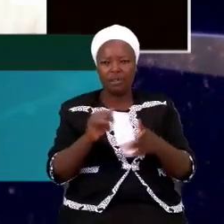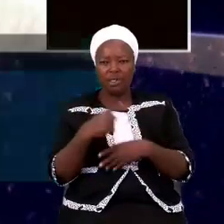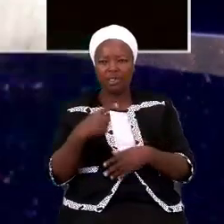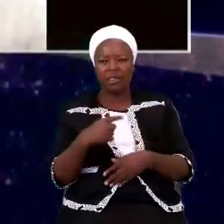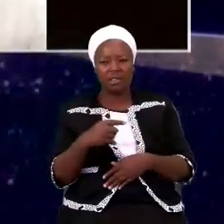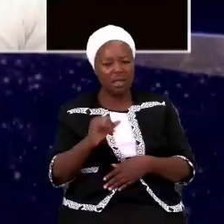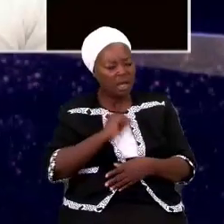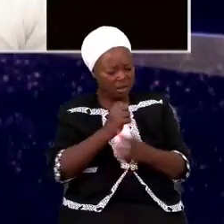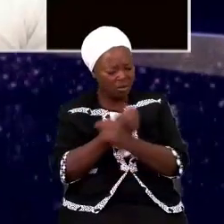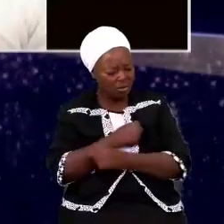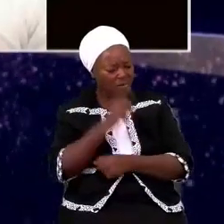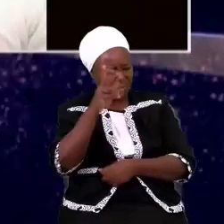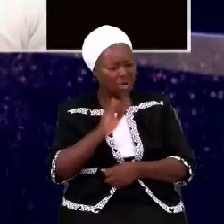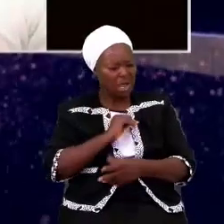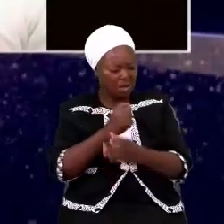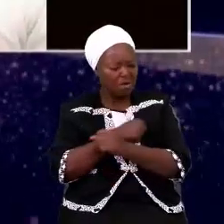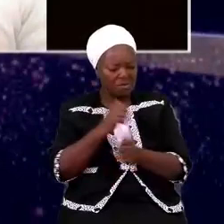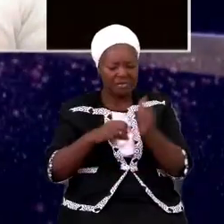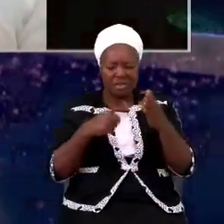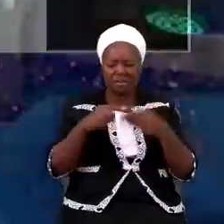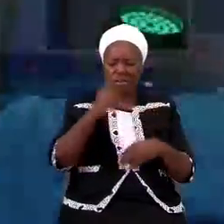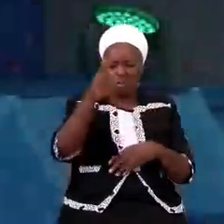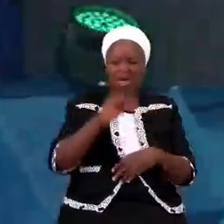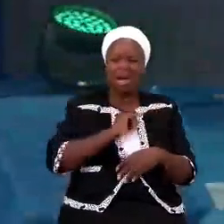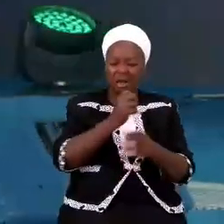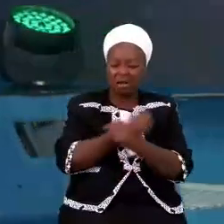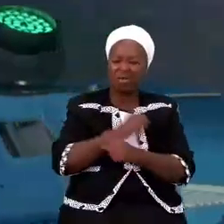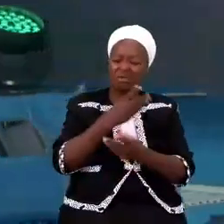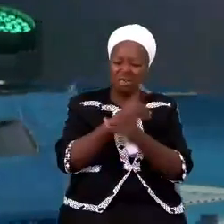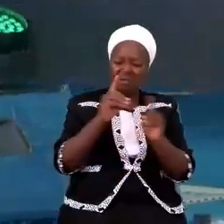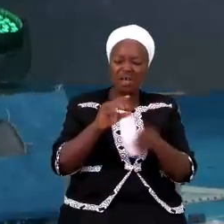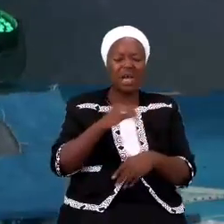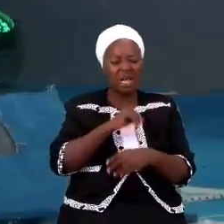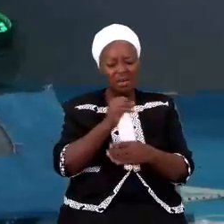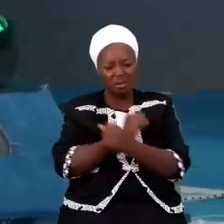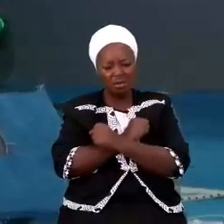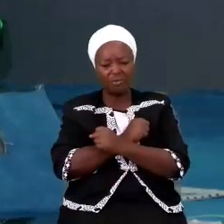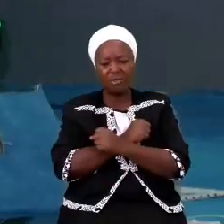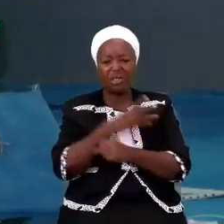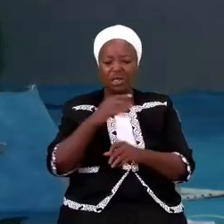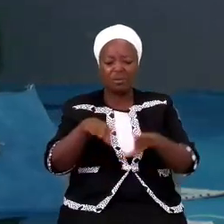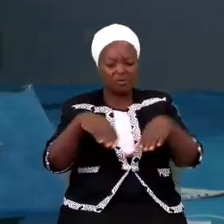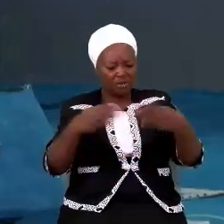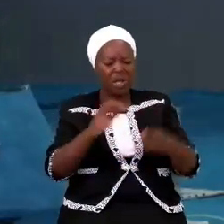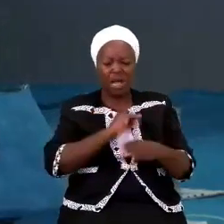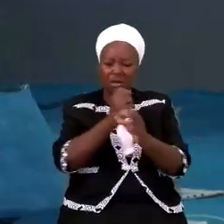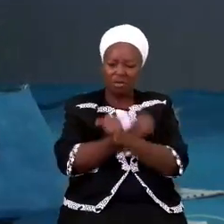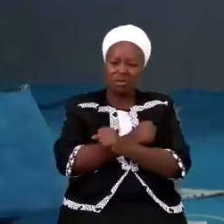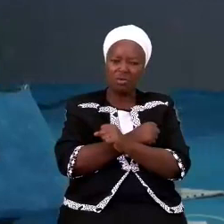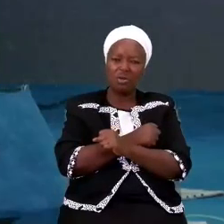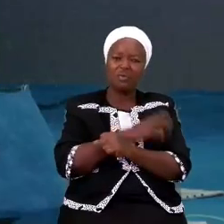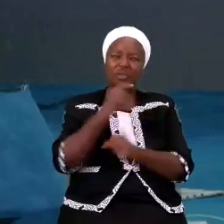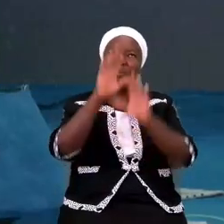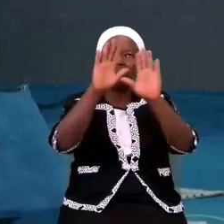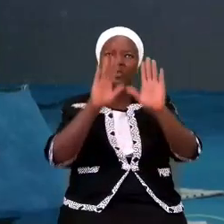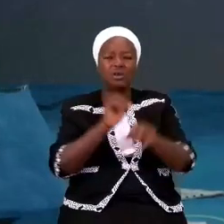the provision. That's good. I love the miracle. Hold on now. How about the commandments? The commandments of God. You